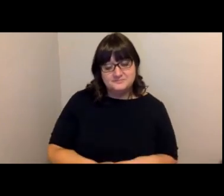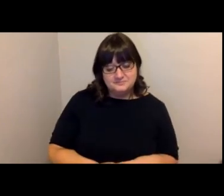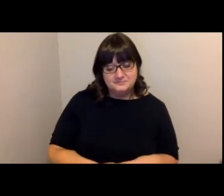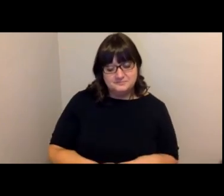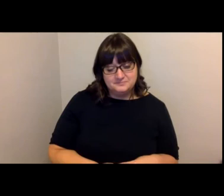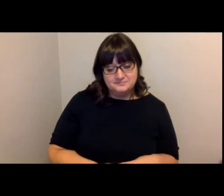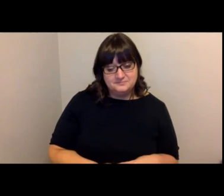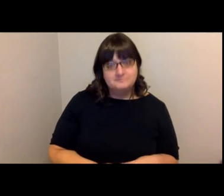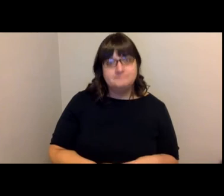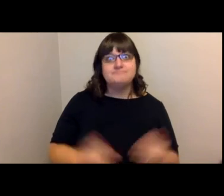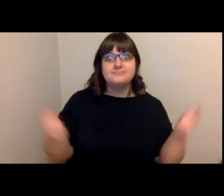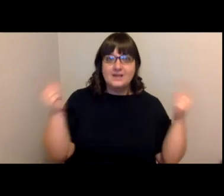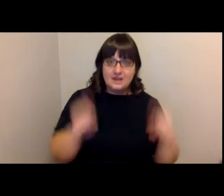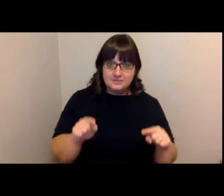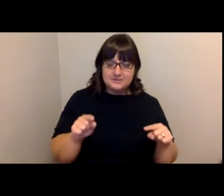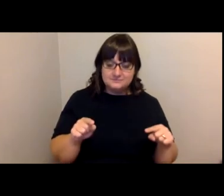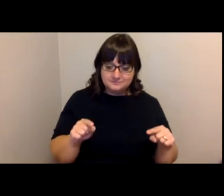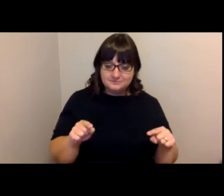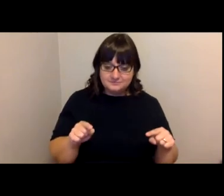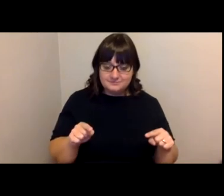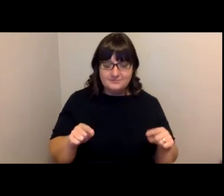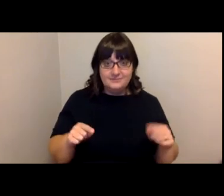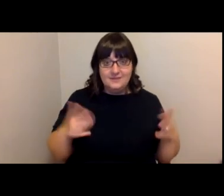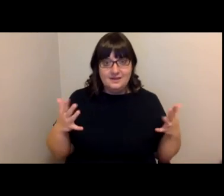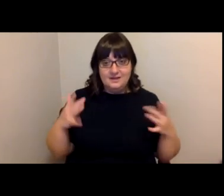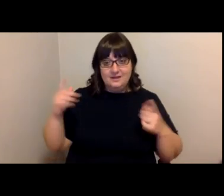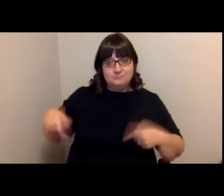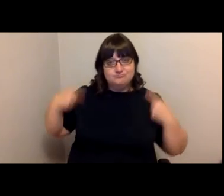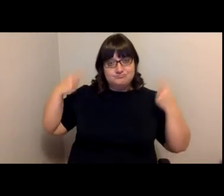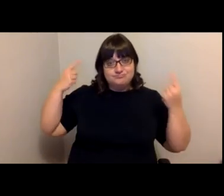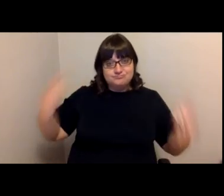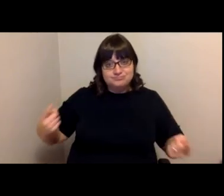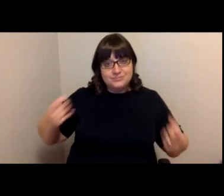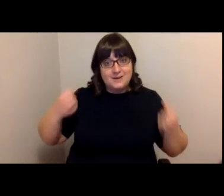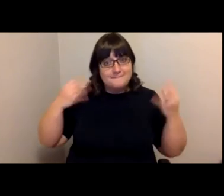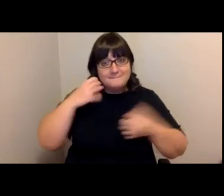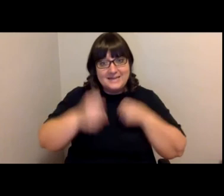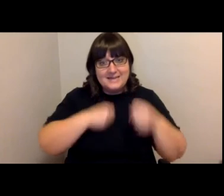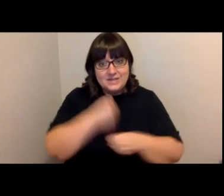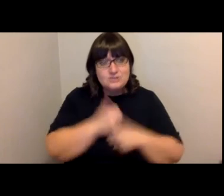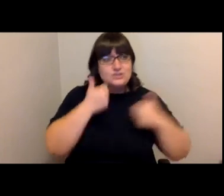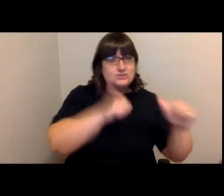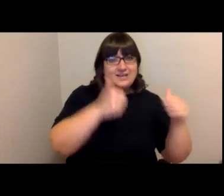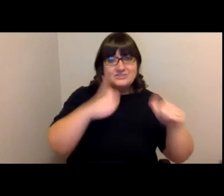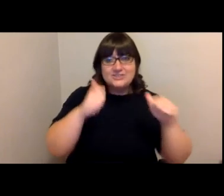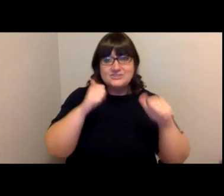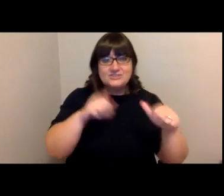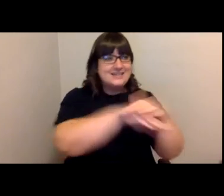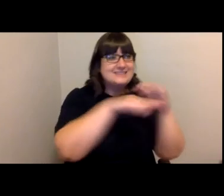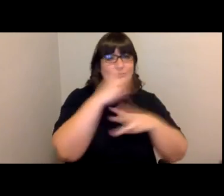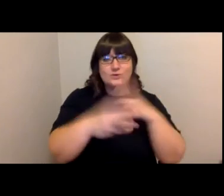Suddenly, after years of going through a myriad of gatekeeping hoops in order to engage with the world more accessibly, only to be